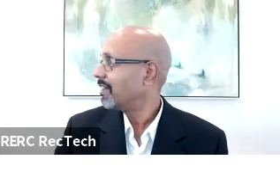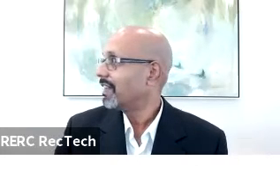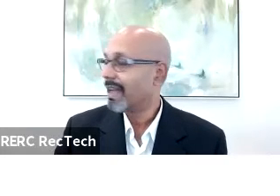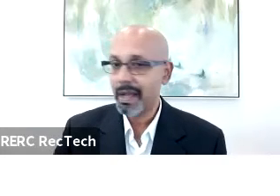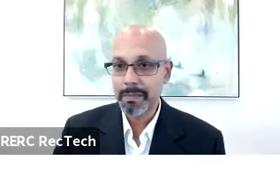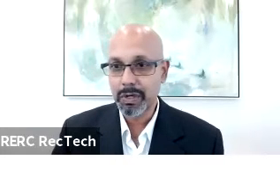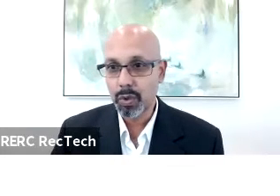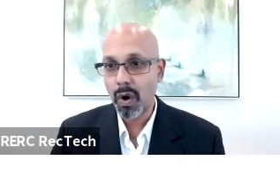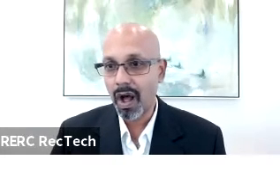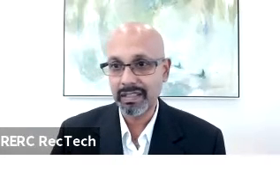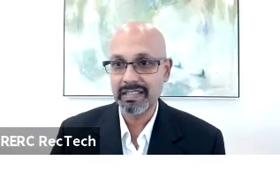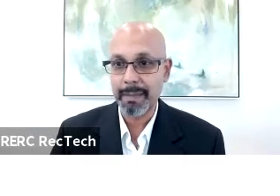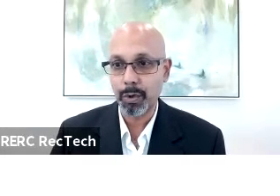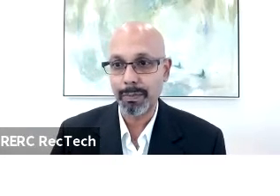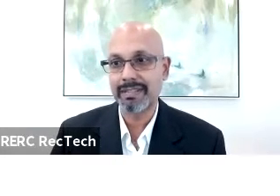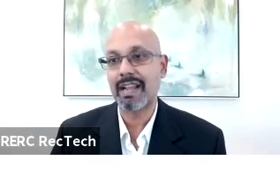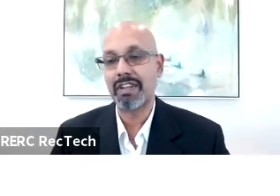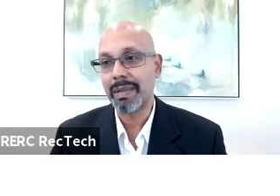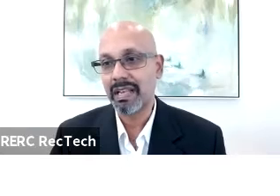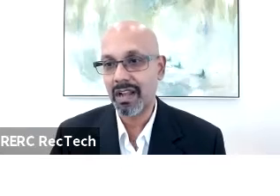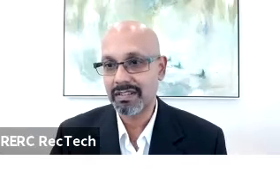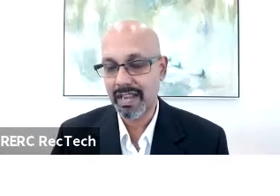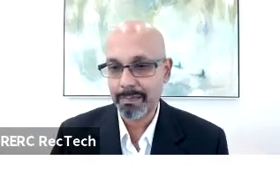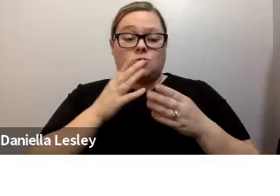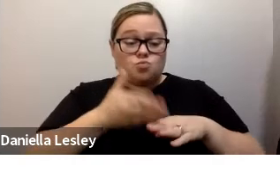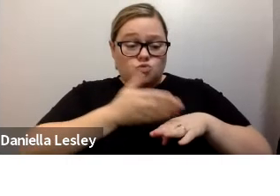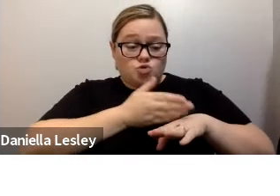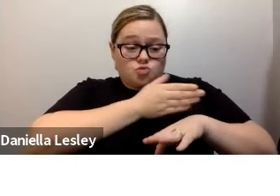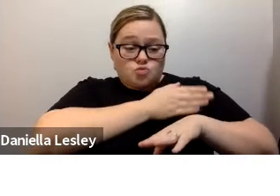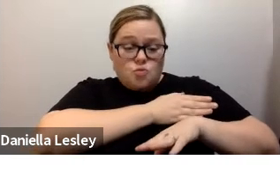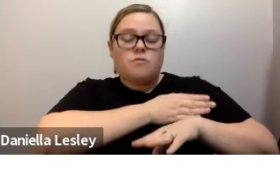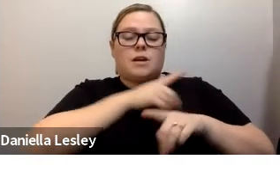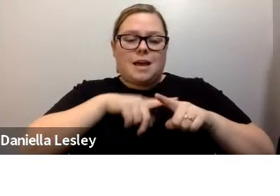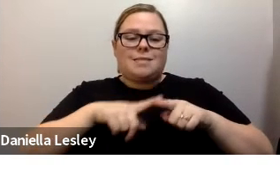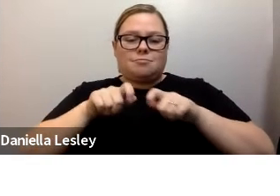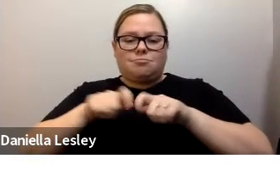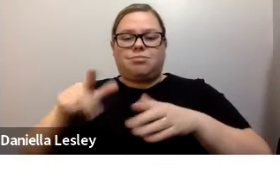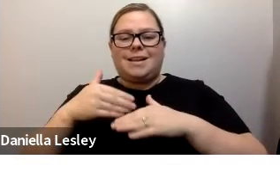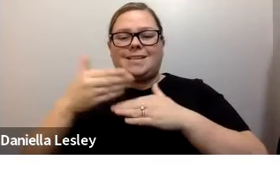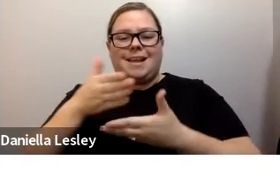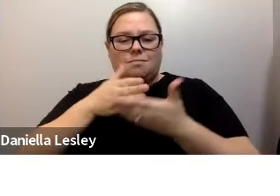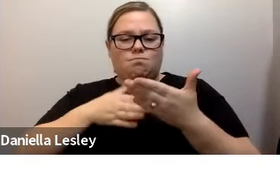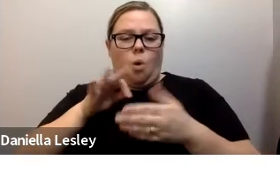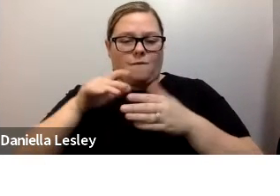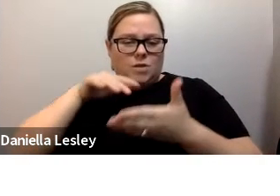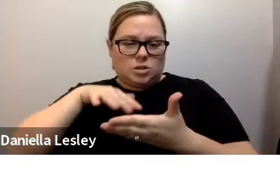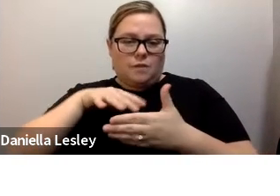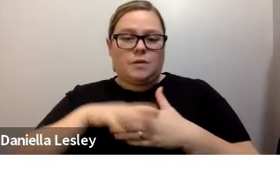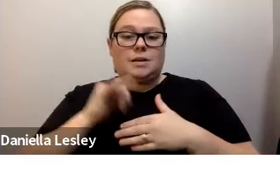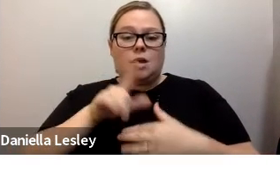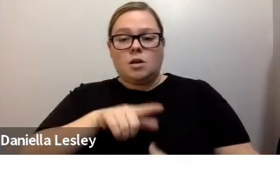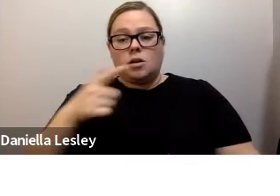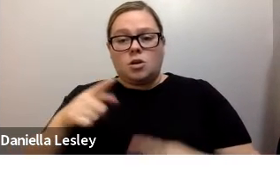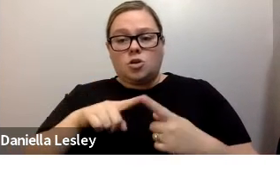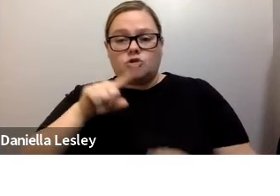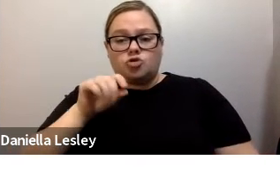And then we will do all these improvements and we'll be launching up the next phase of the study. And I will now hand it over to